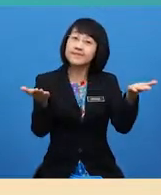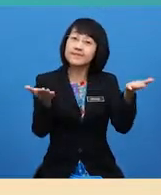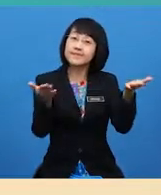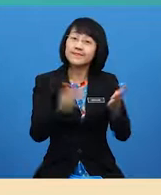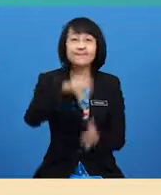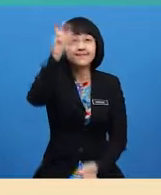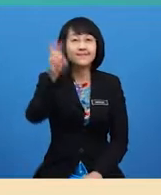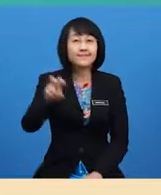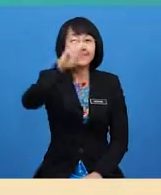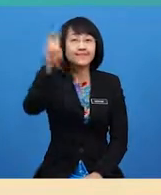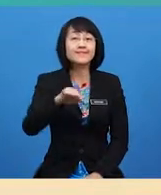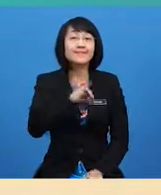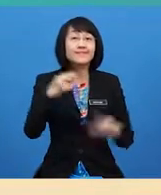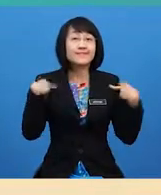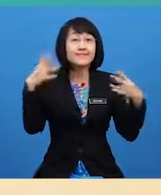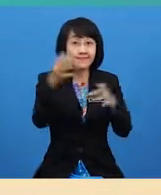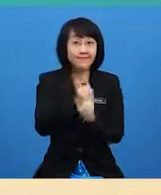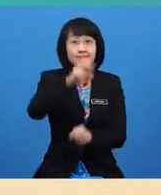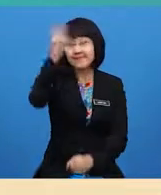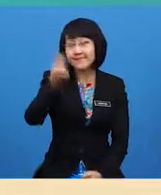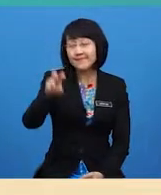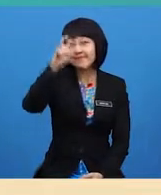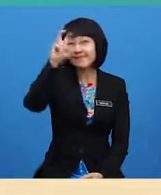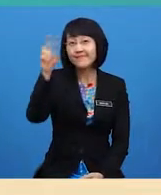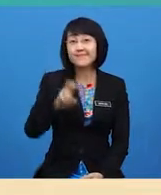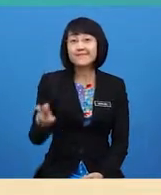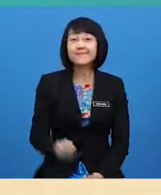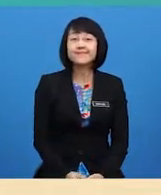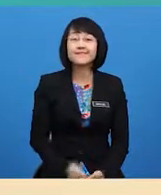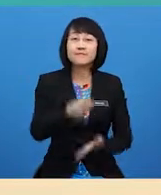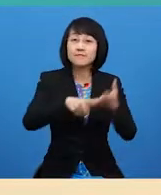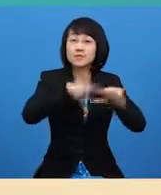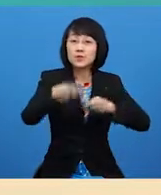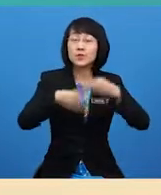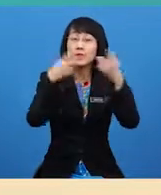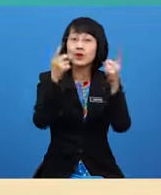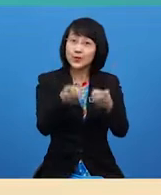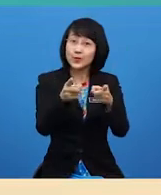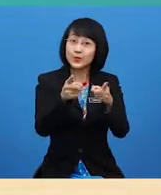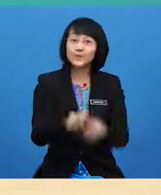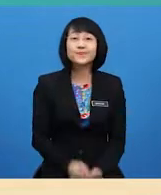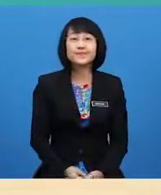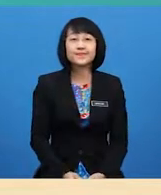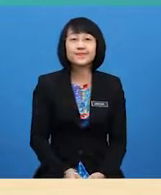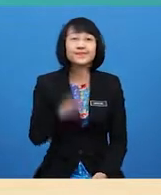you? Pizza, pizza, I've got pizza. What about you?